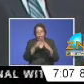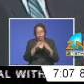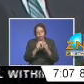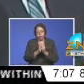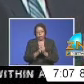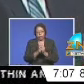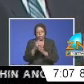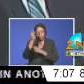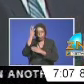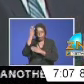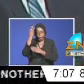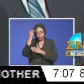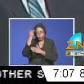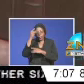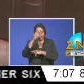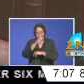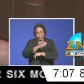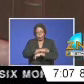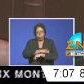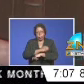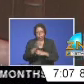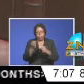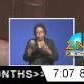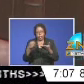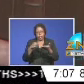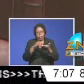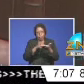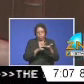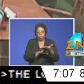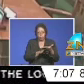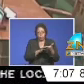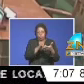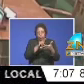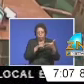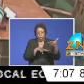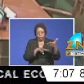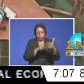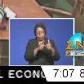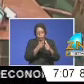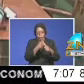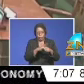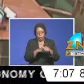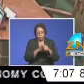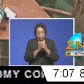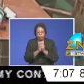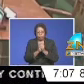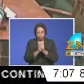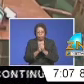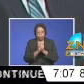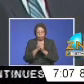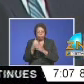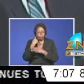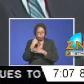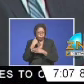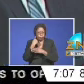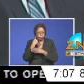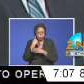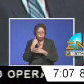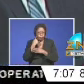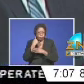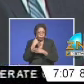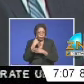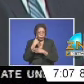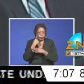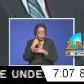That aside, the Prime Minister tabled a number of documents and bills which were read for the first time. I beg leave lay on tables out the copy